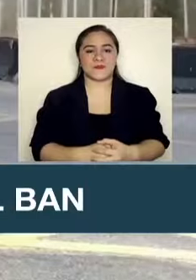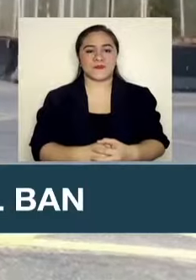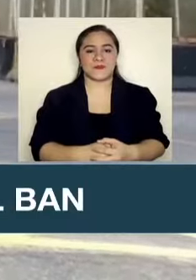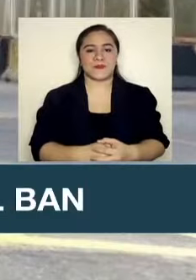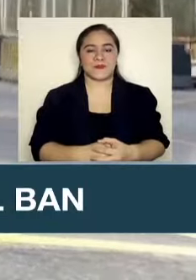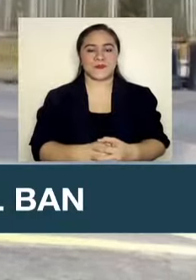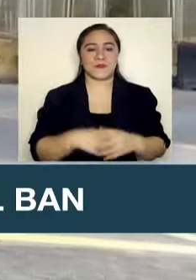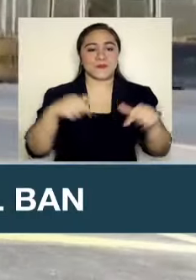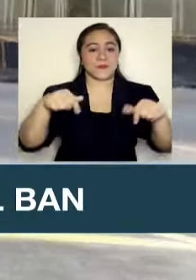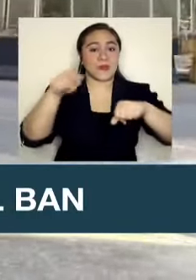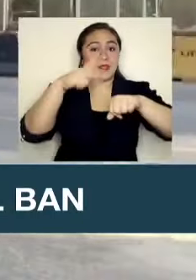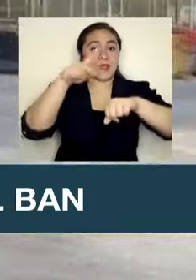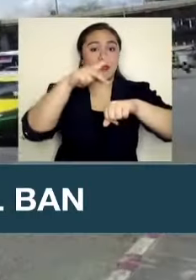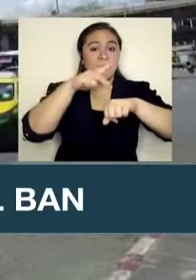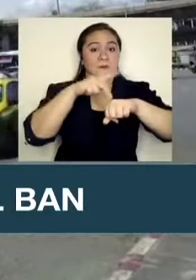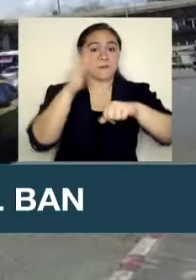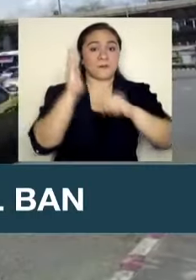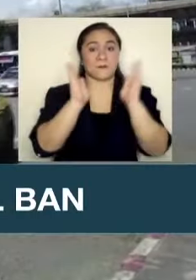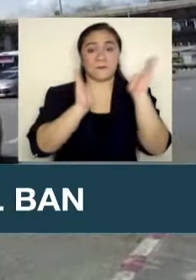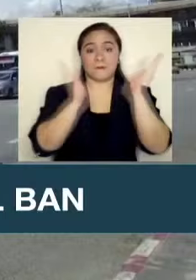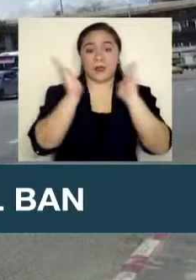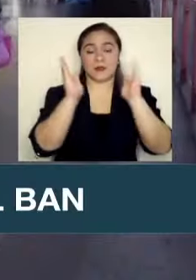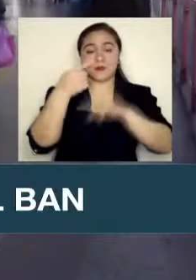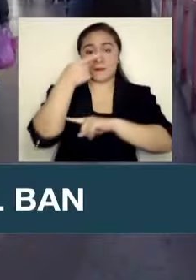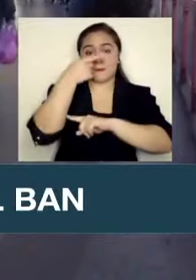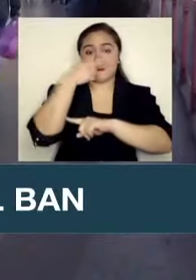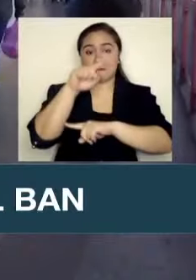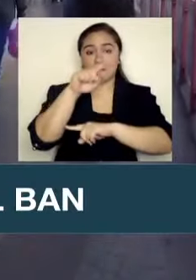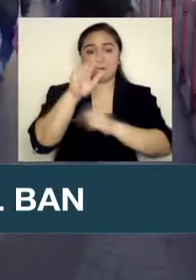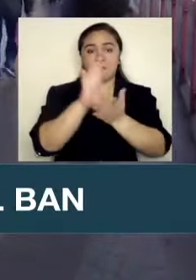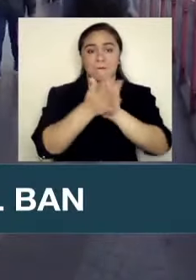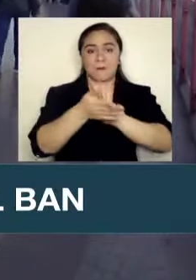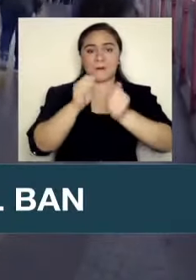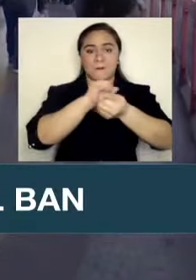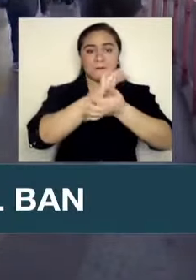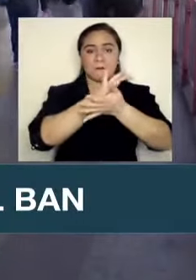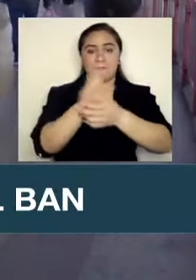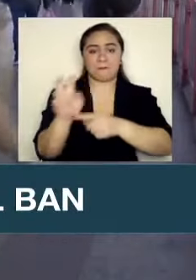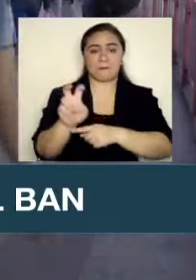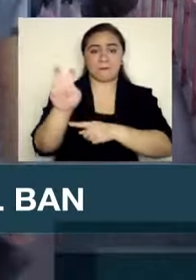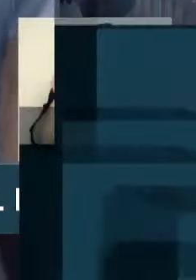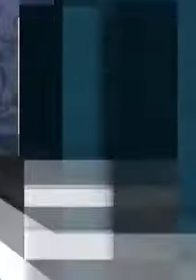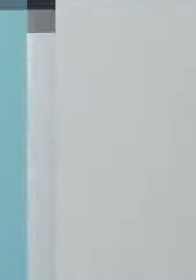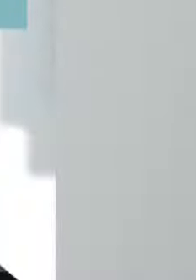The Philippines includes Malaysia and Thailand in its COVID-19 travel ban.